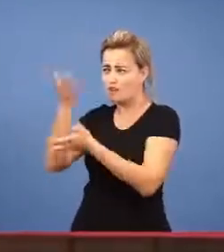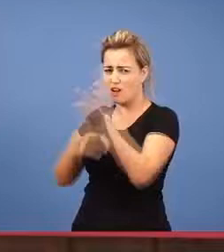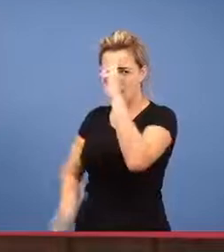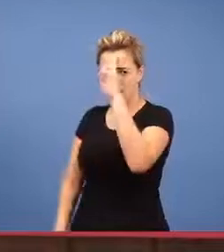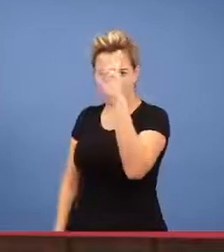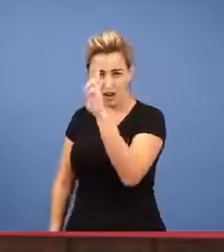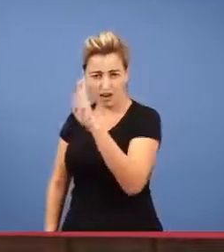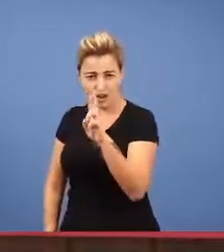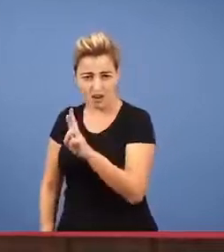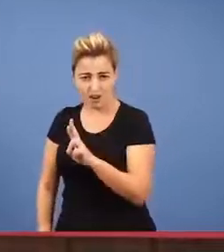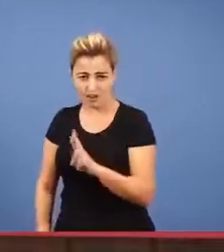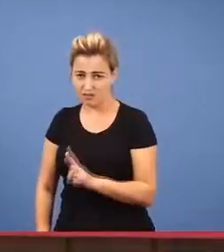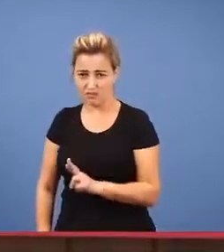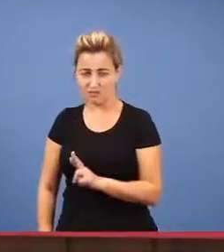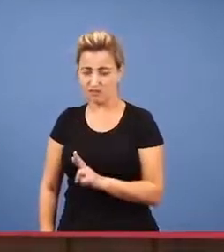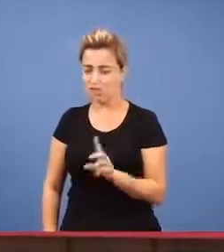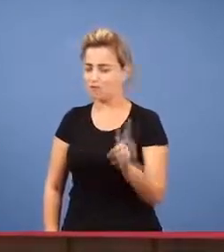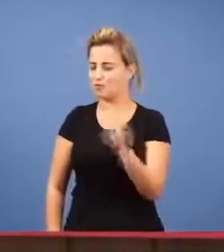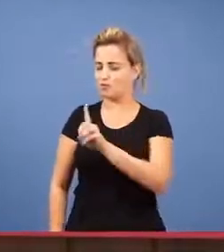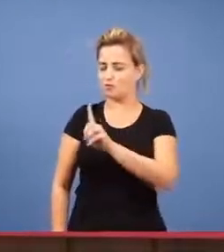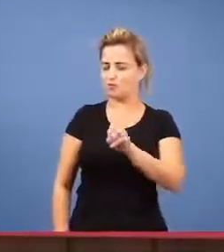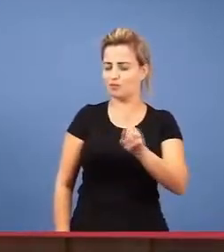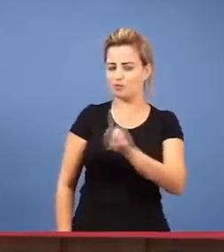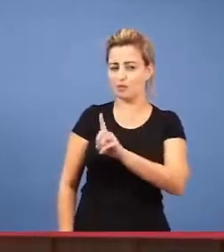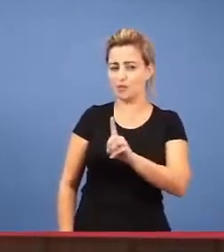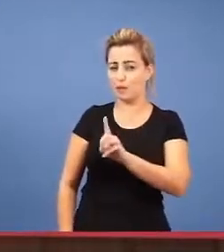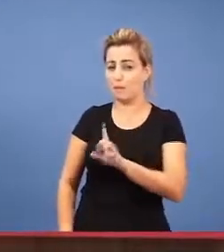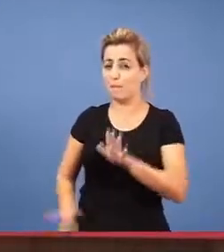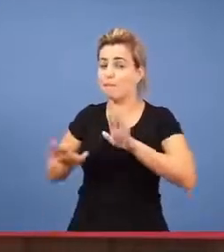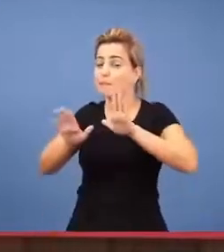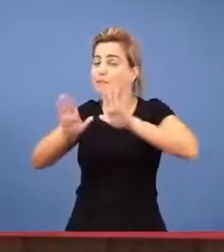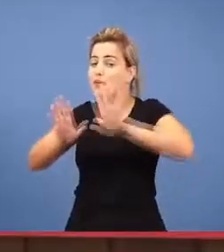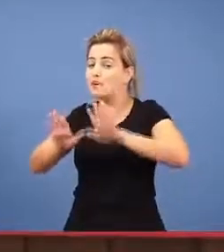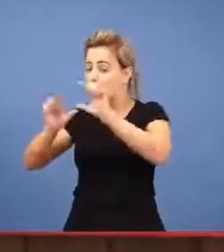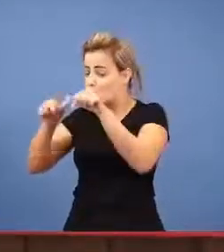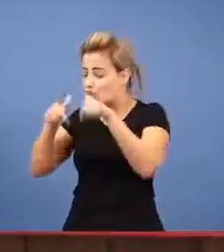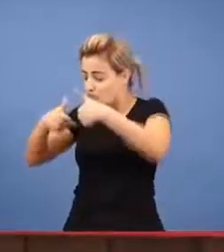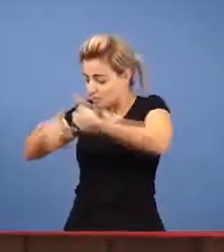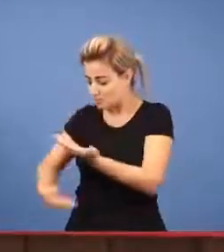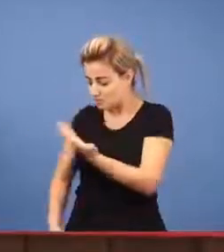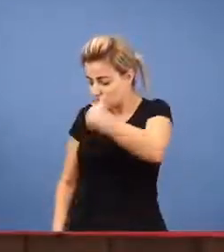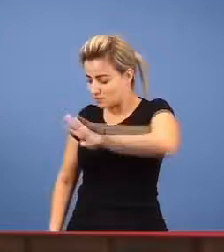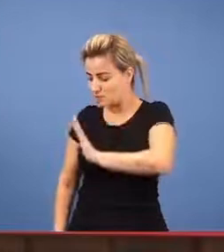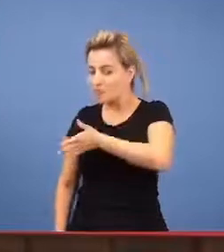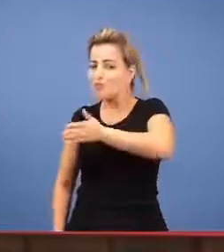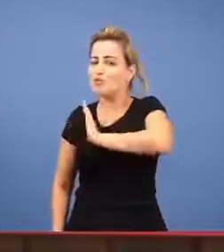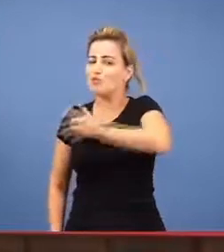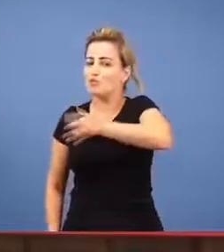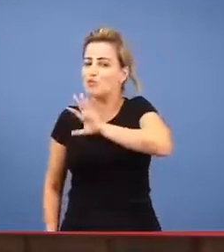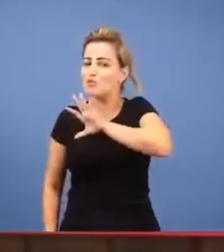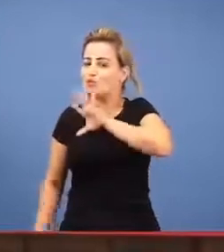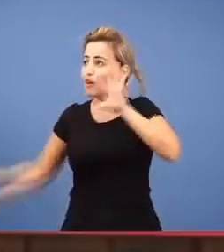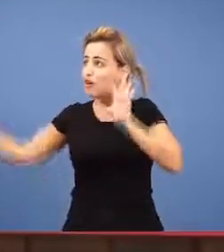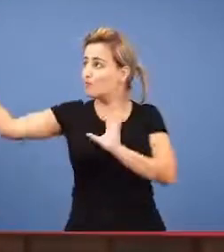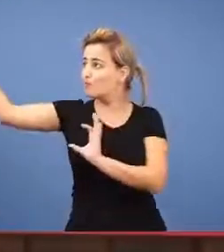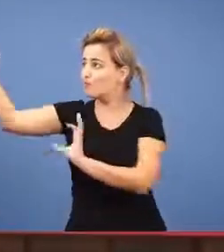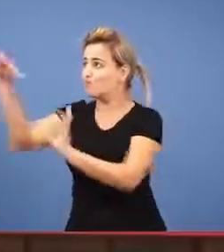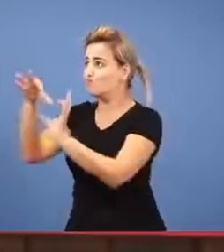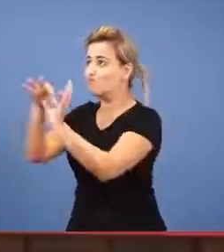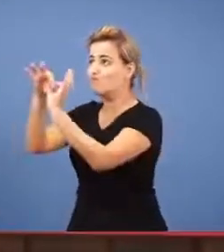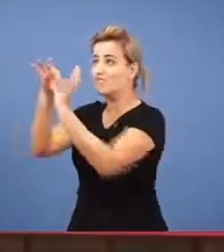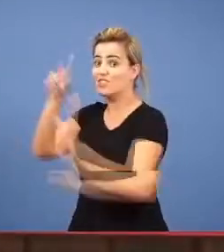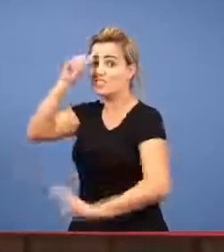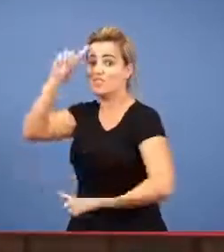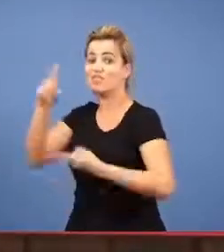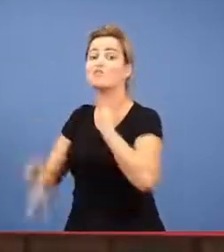path, which is not a material path, but it goes inside of a heart and establishes a relationship between